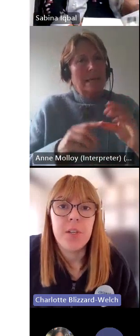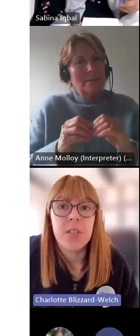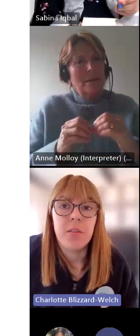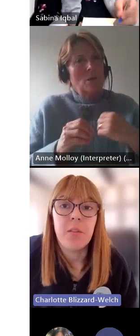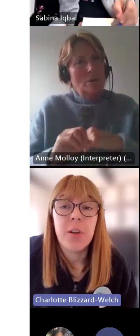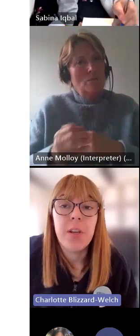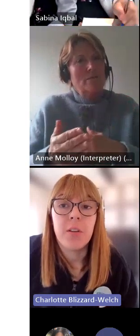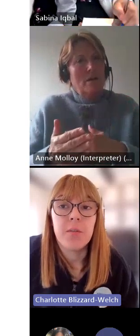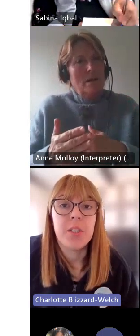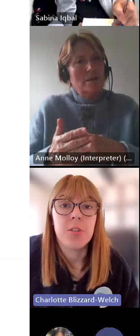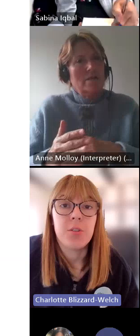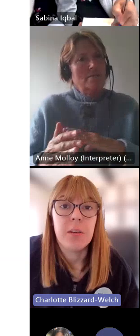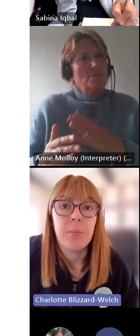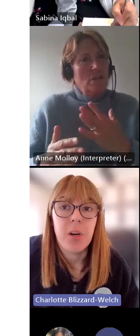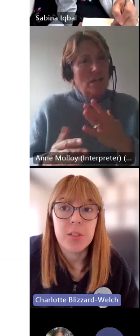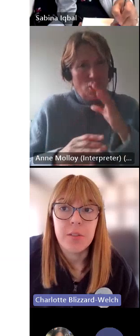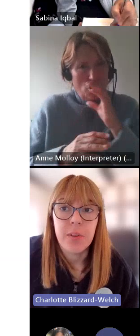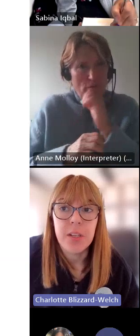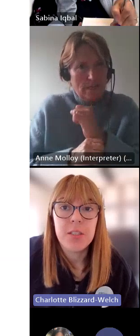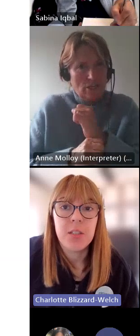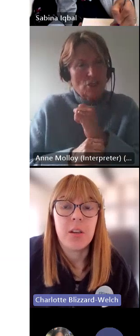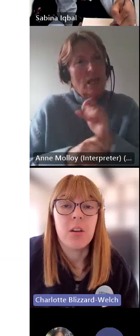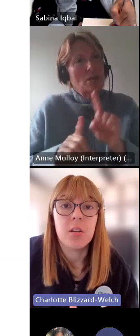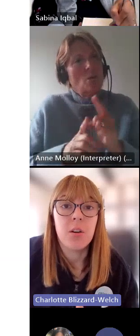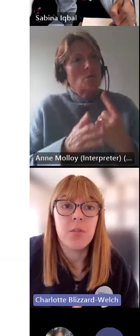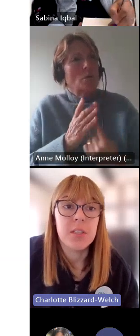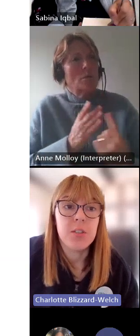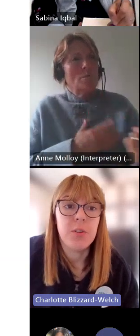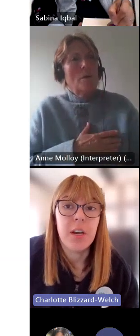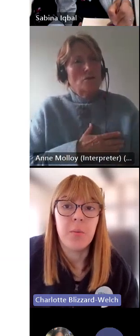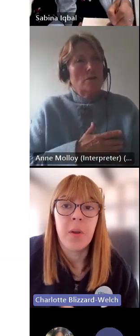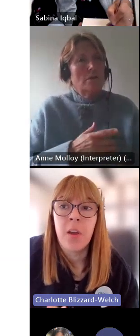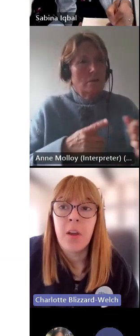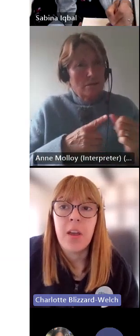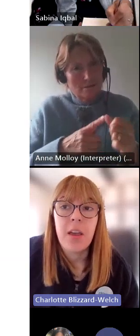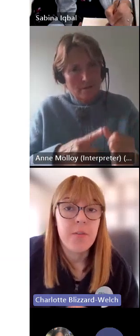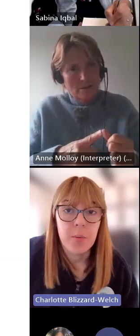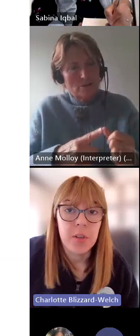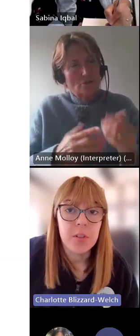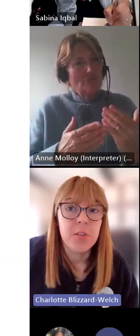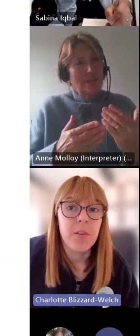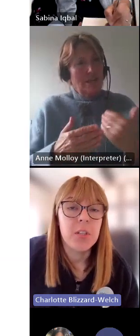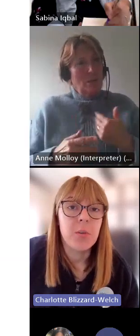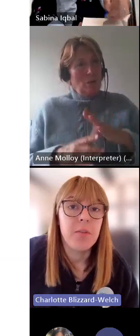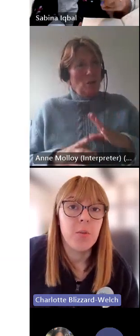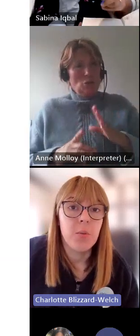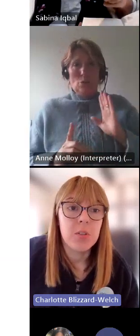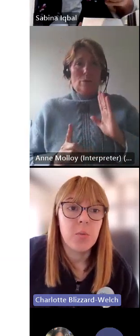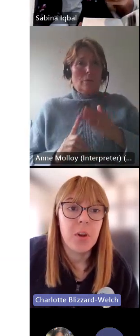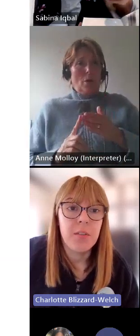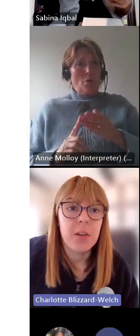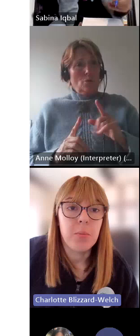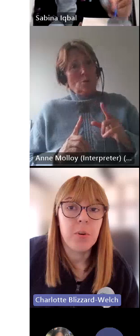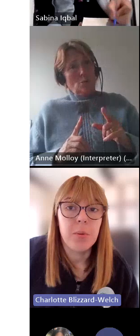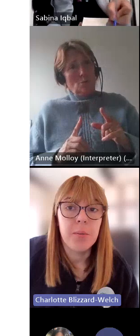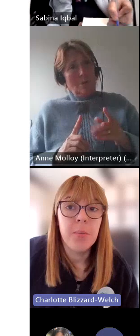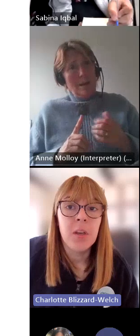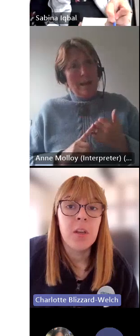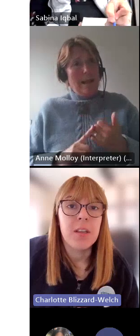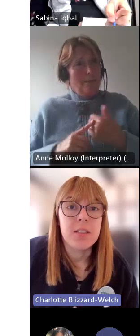provide free, confidential and impartial advice, and our goal is to help everyone to find a way forward, whatever